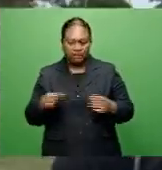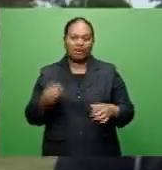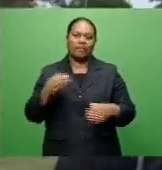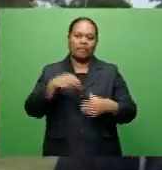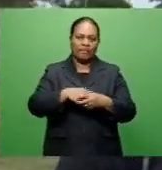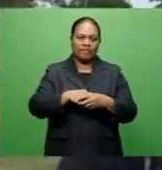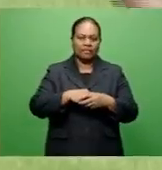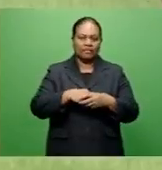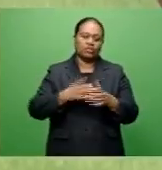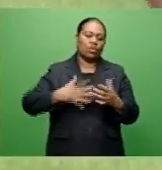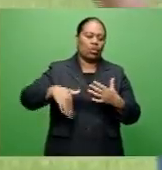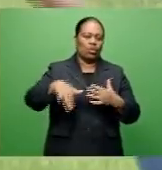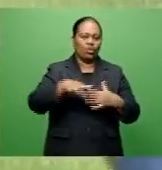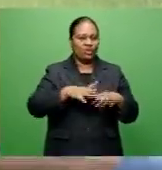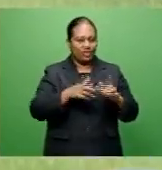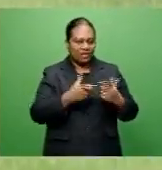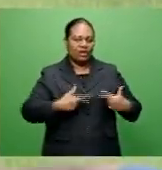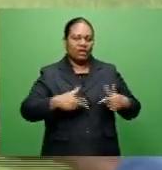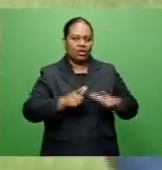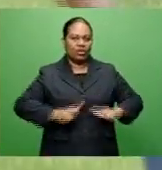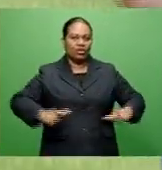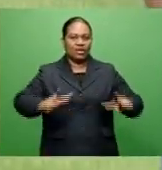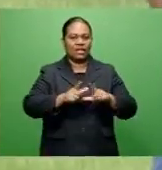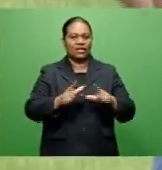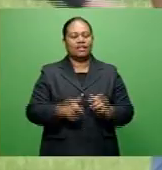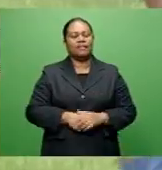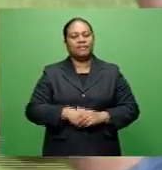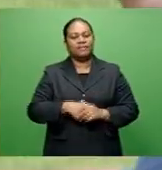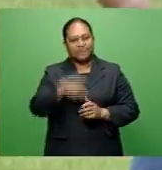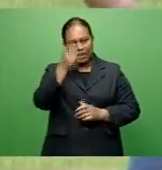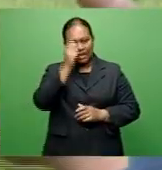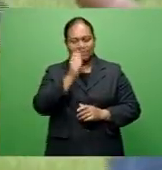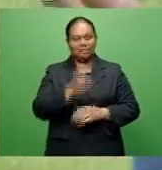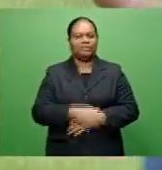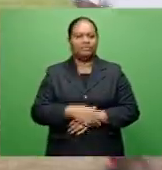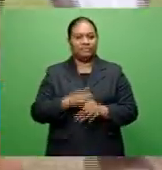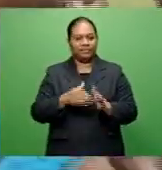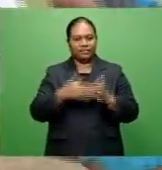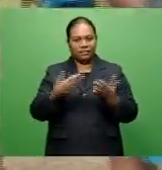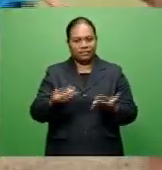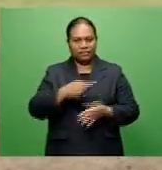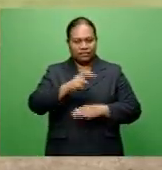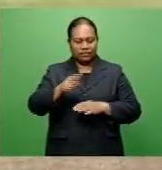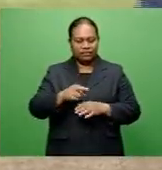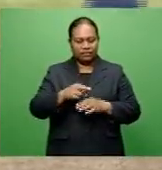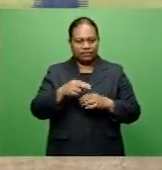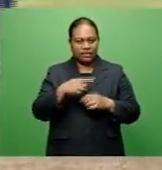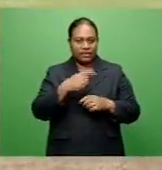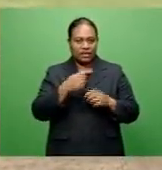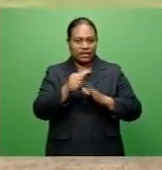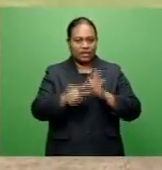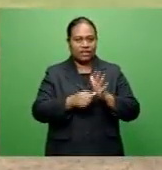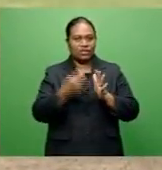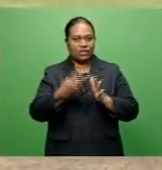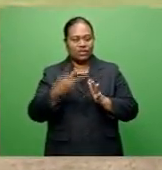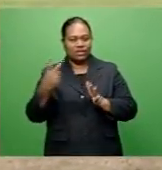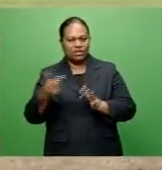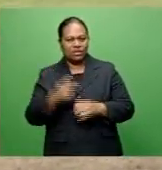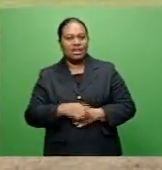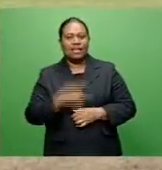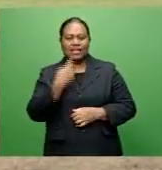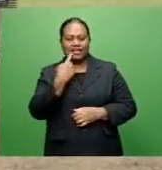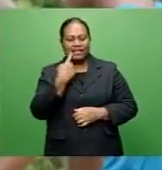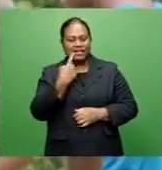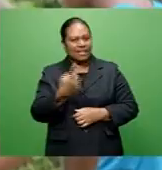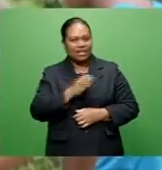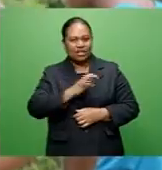local tournaments. After his contract with San Diego Legion ended, the 22-year-old knows it is not the end of the